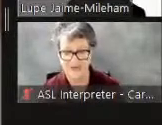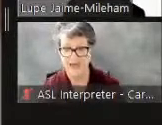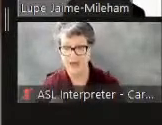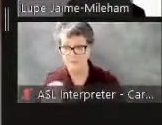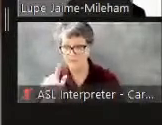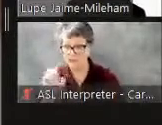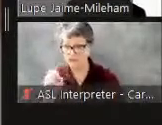please?